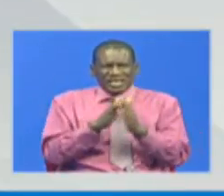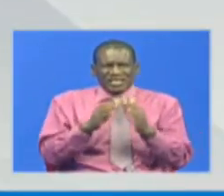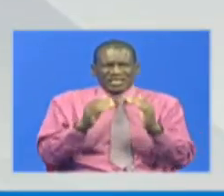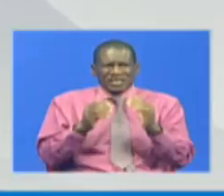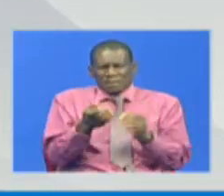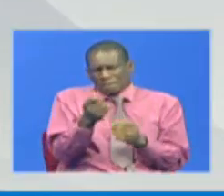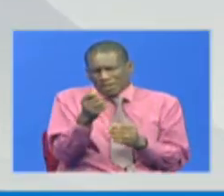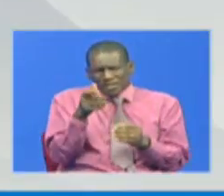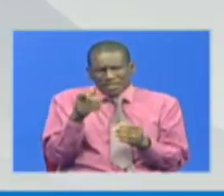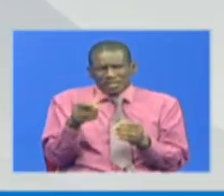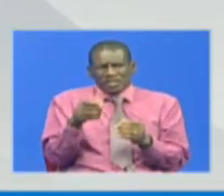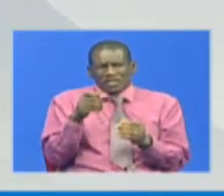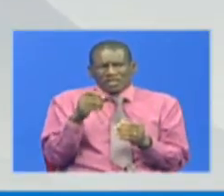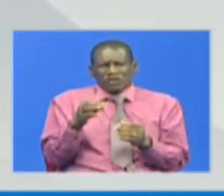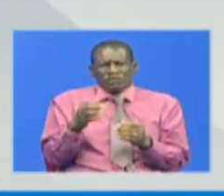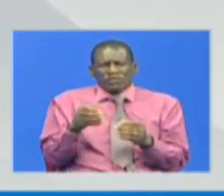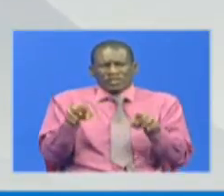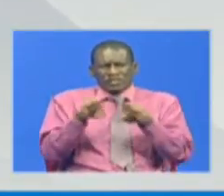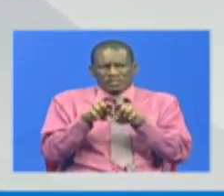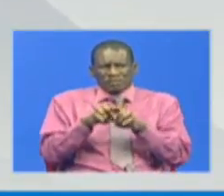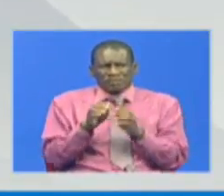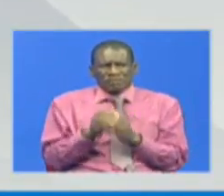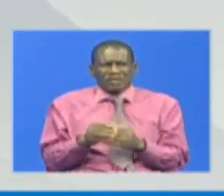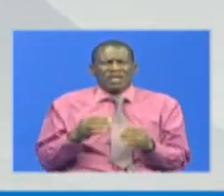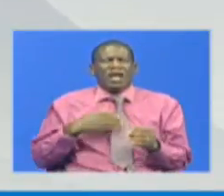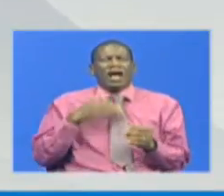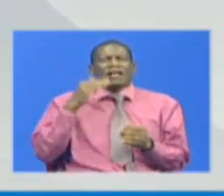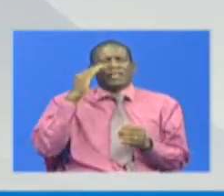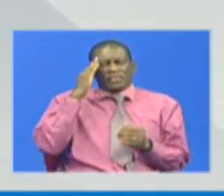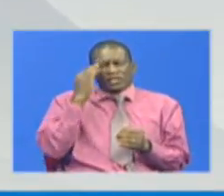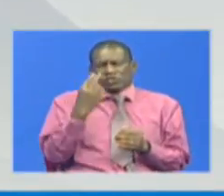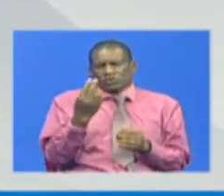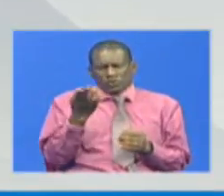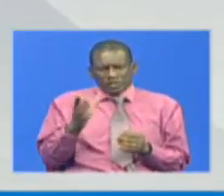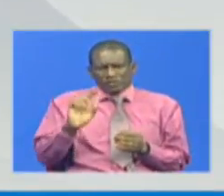Yes. Of the same. I think two things.